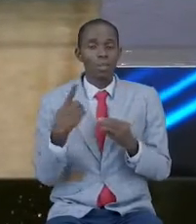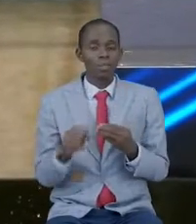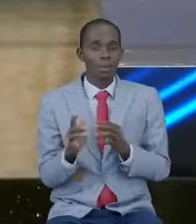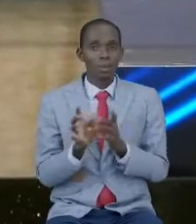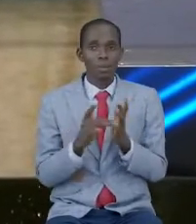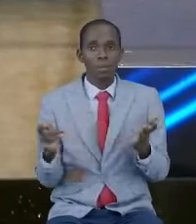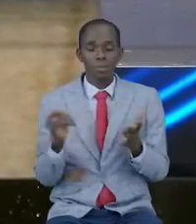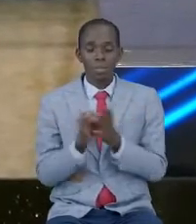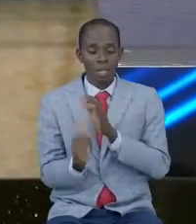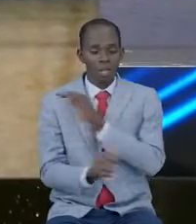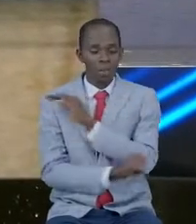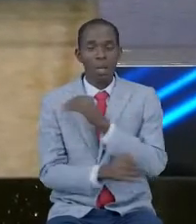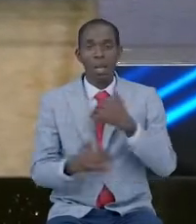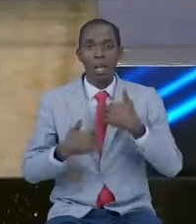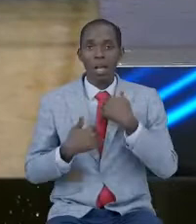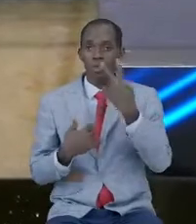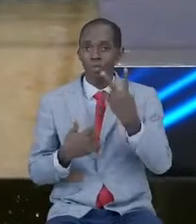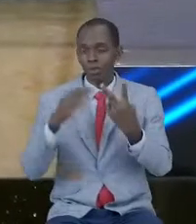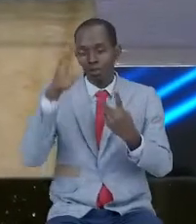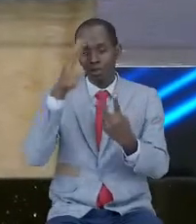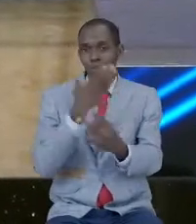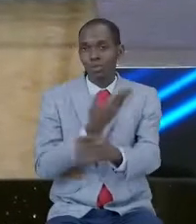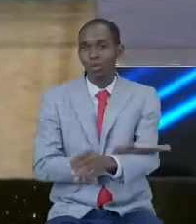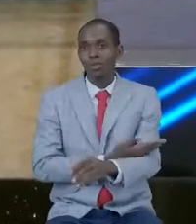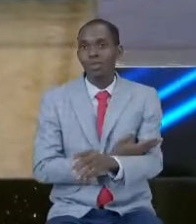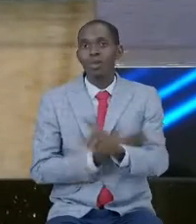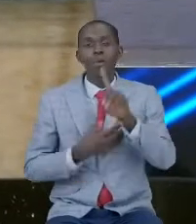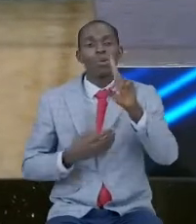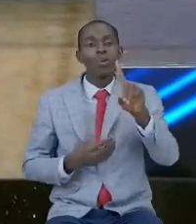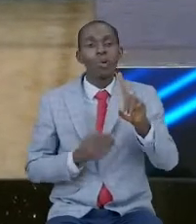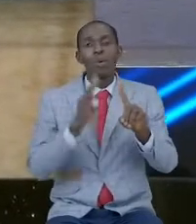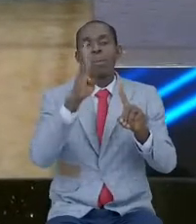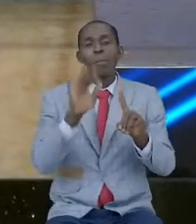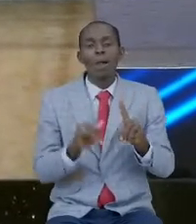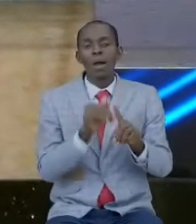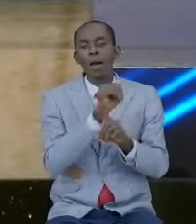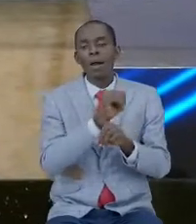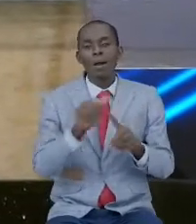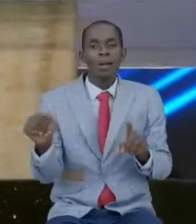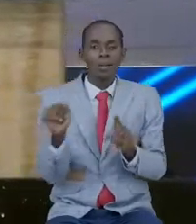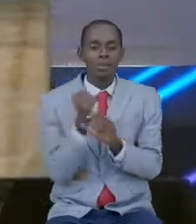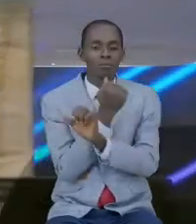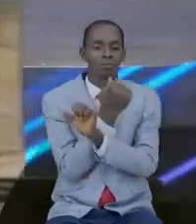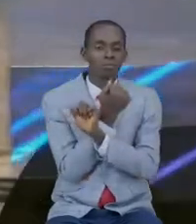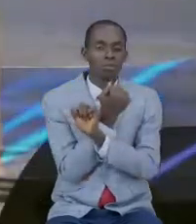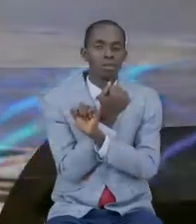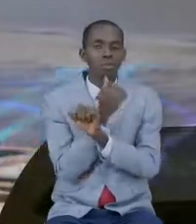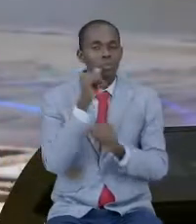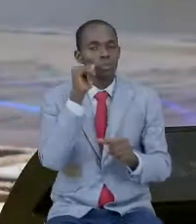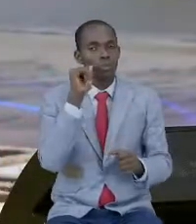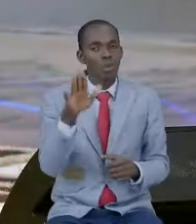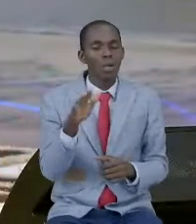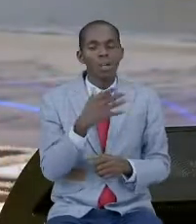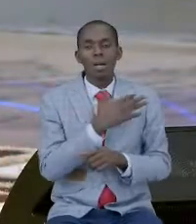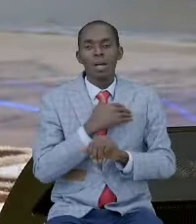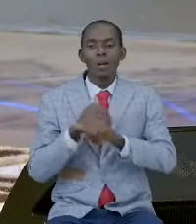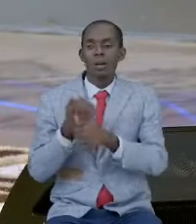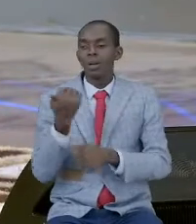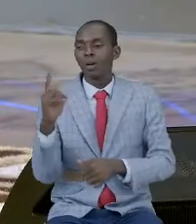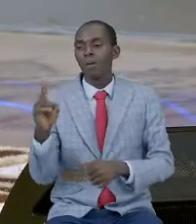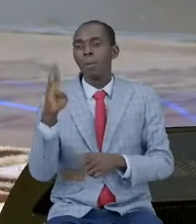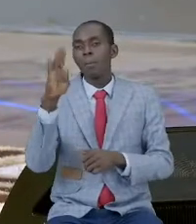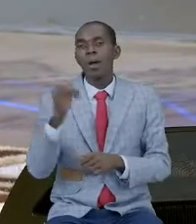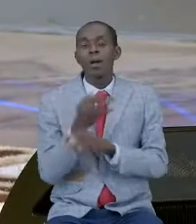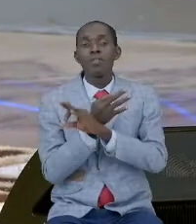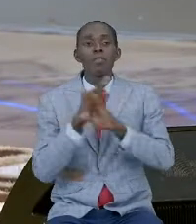had two sons, the one by a bondmaid, the other by a free woman. Verse